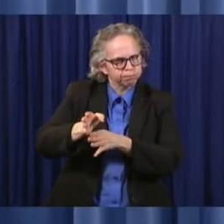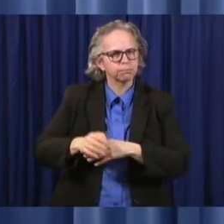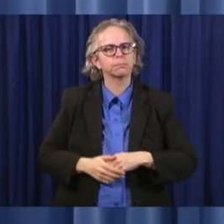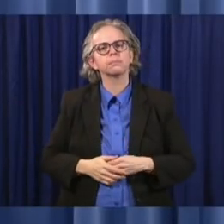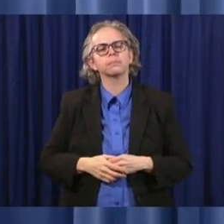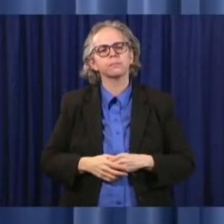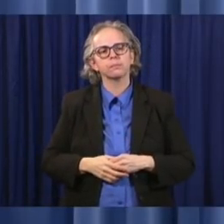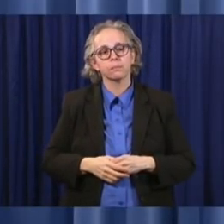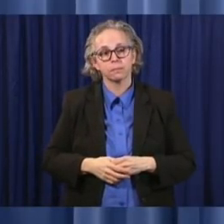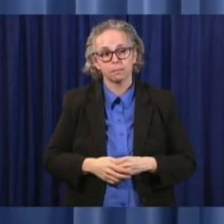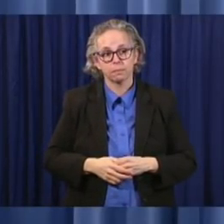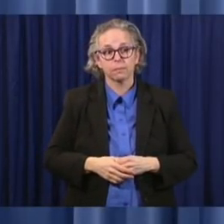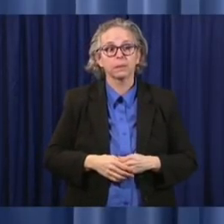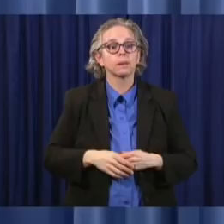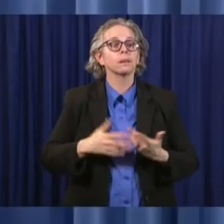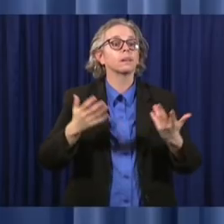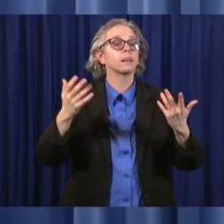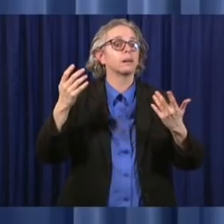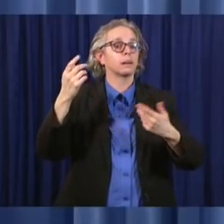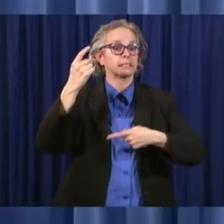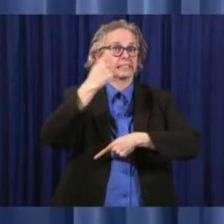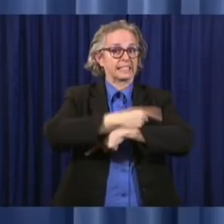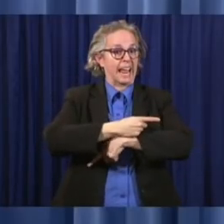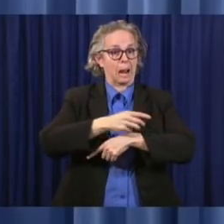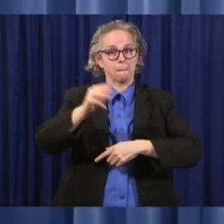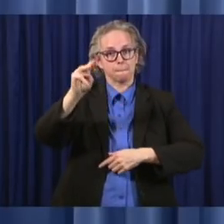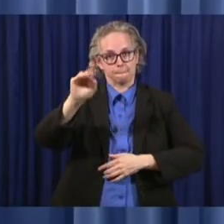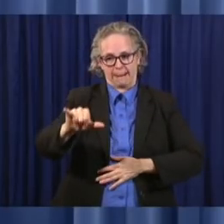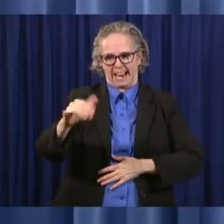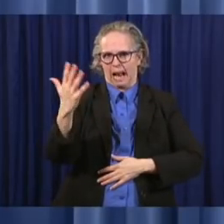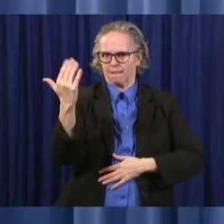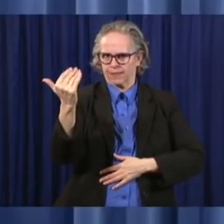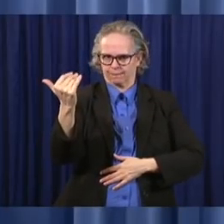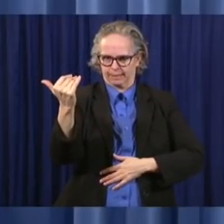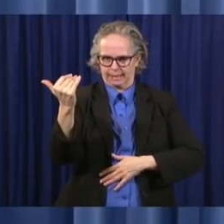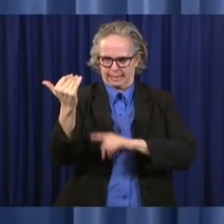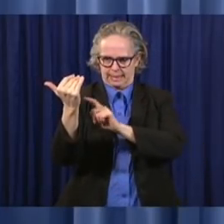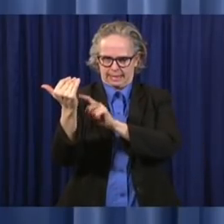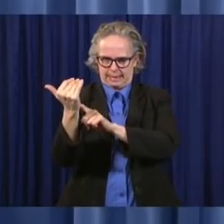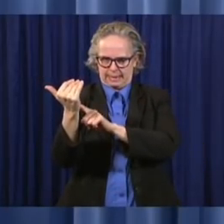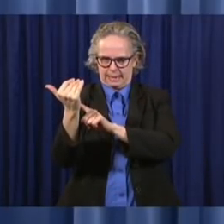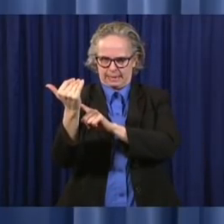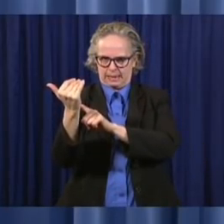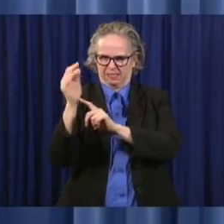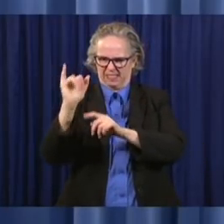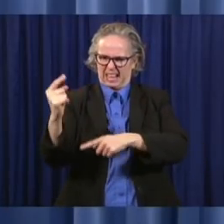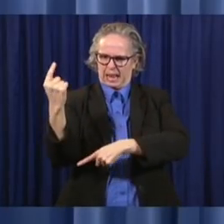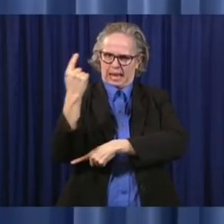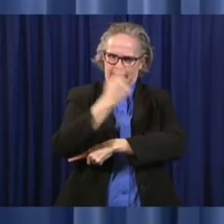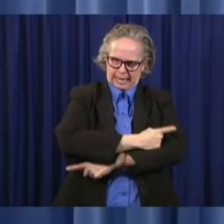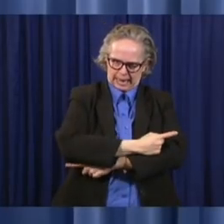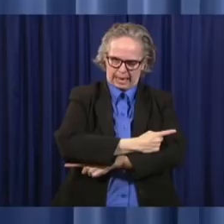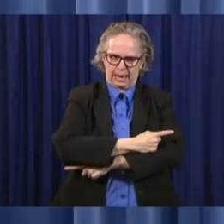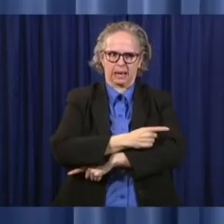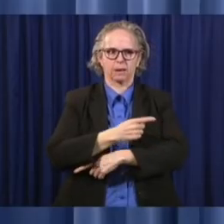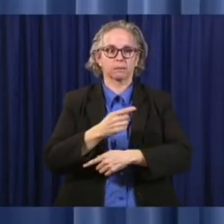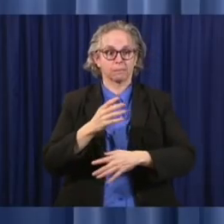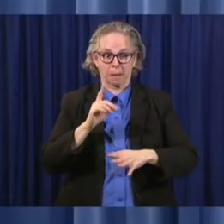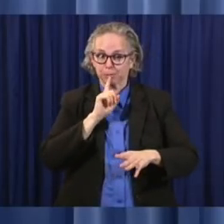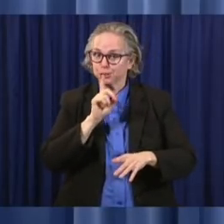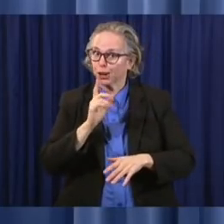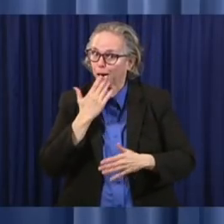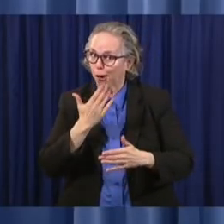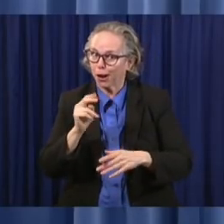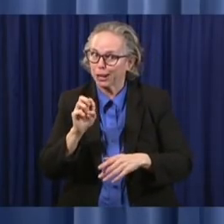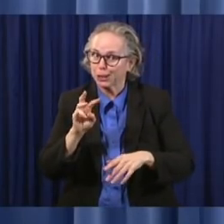date of May 15th, week from tomorrow, and I'm sure that that's good news